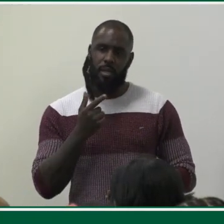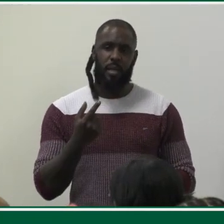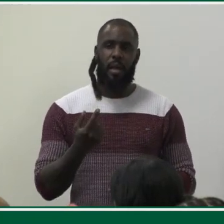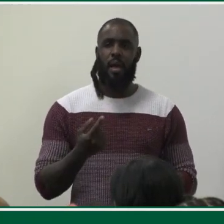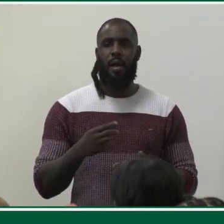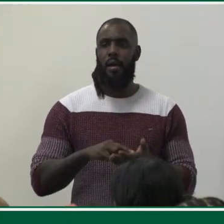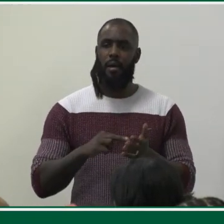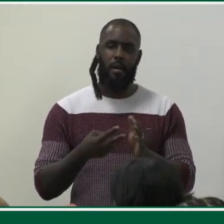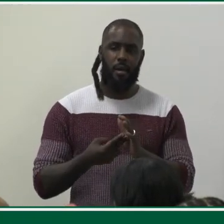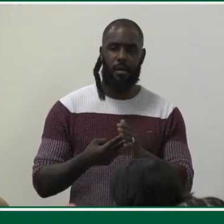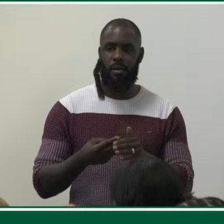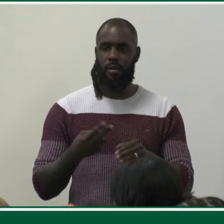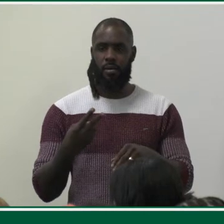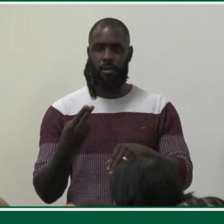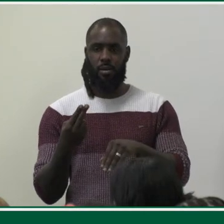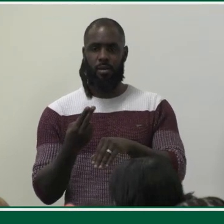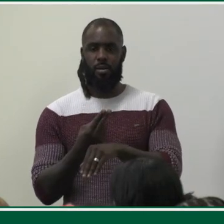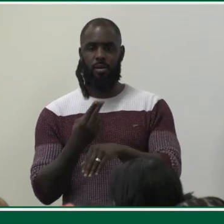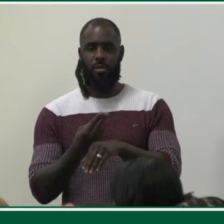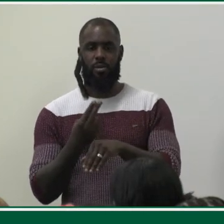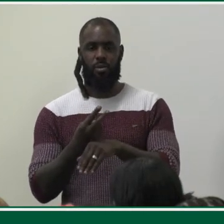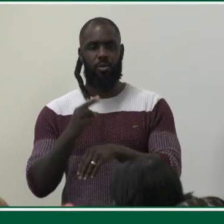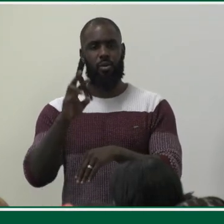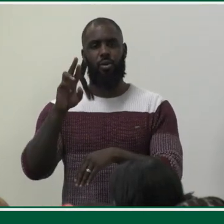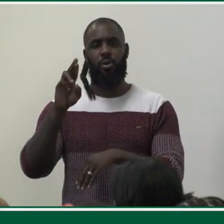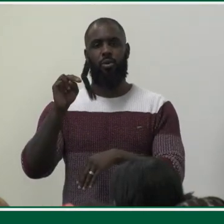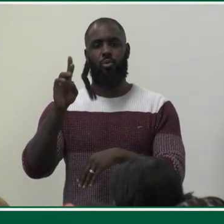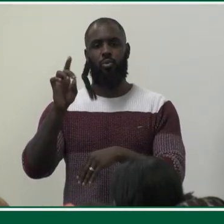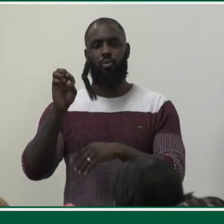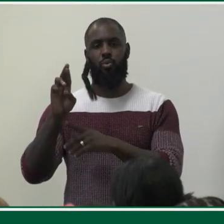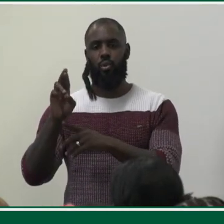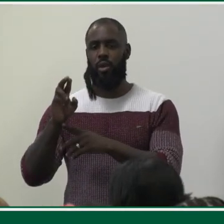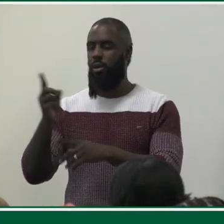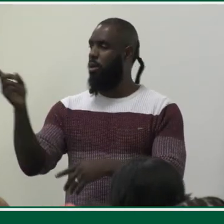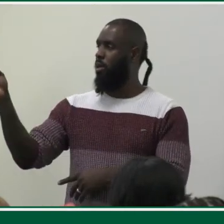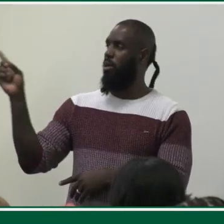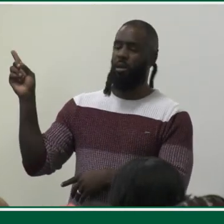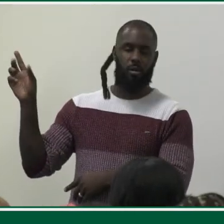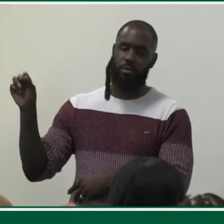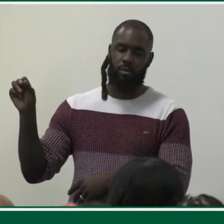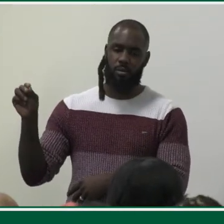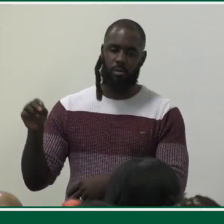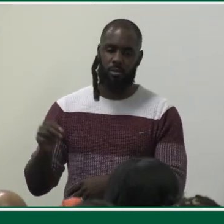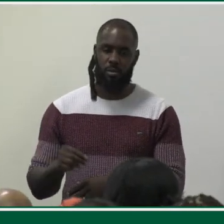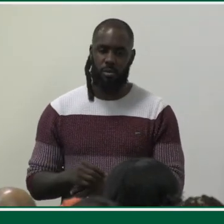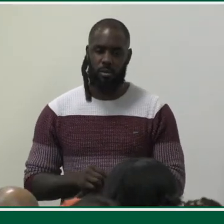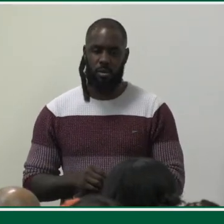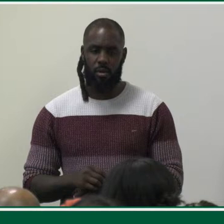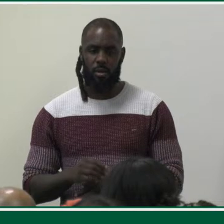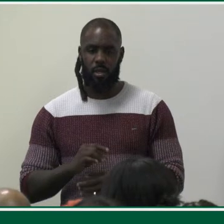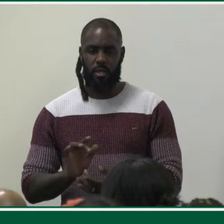should lose the rigor. The rigor will also be there. Thank you.